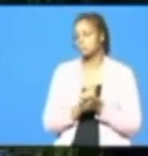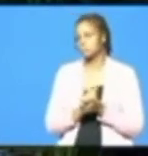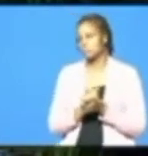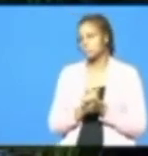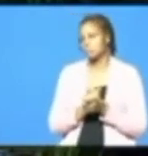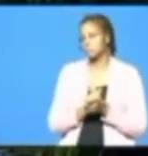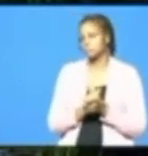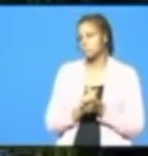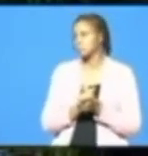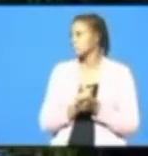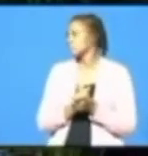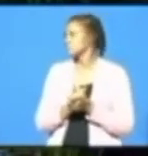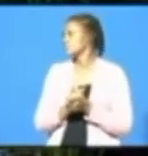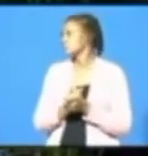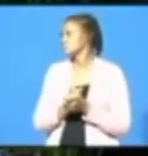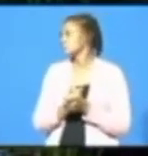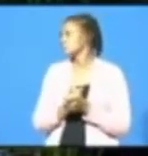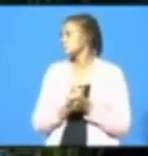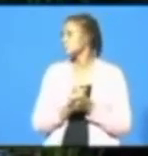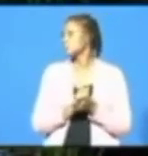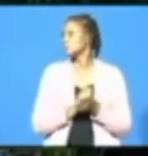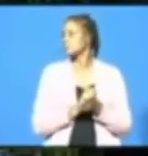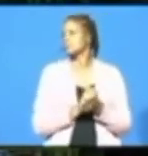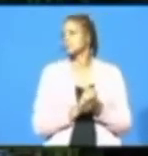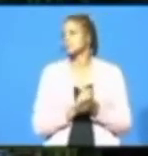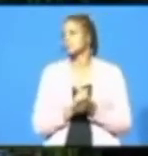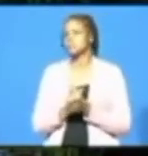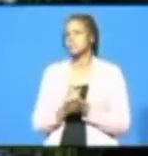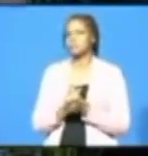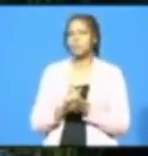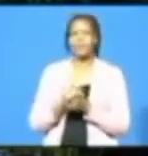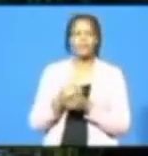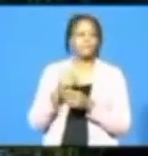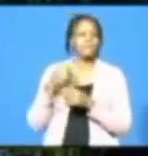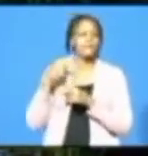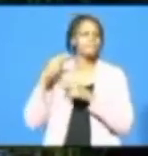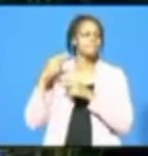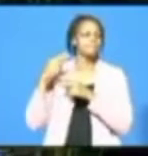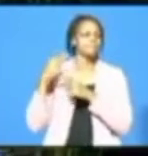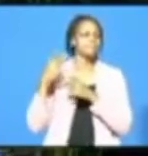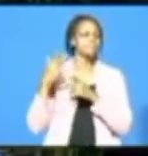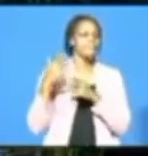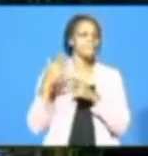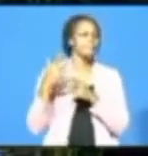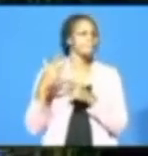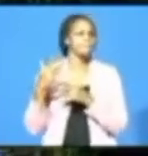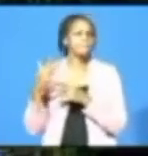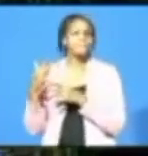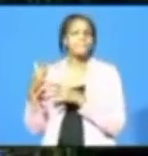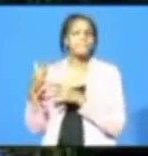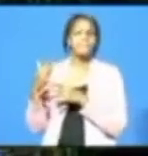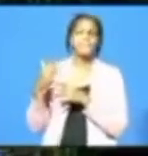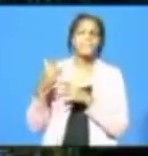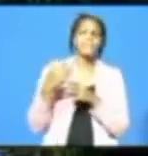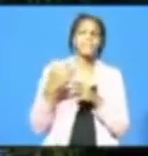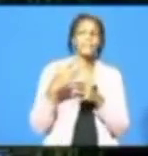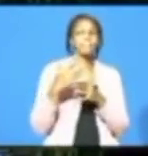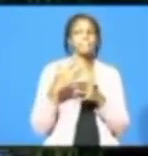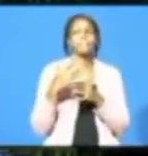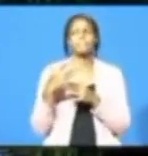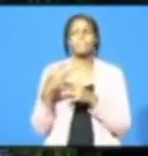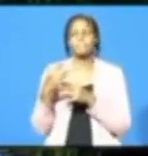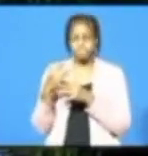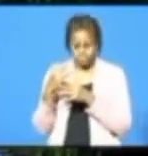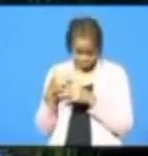forefathers and call it enlightenment. That's Joe Wright. But Rick Warren even brought